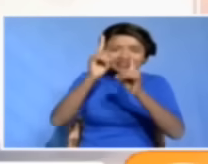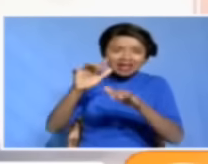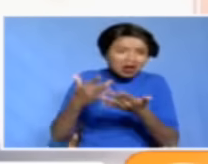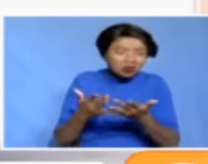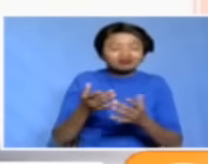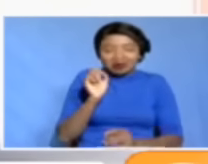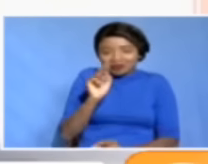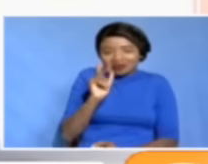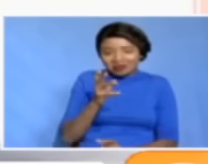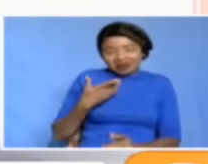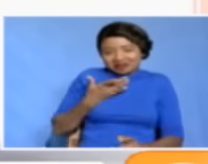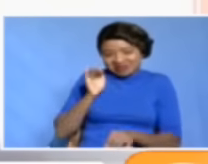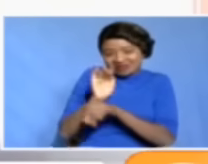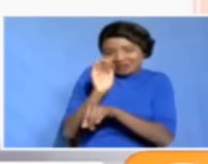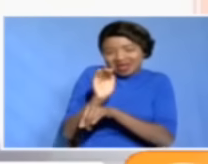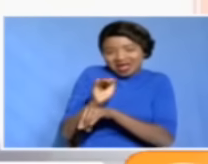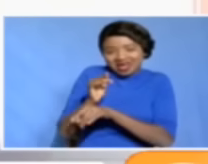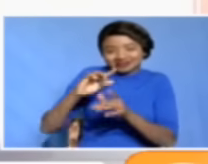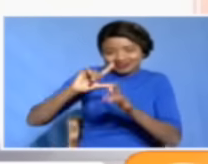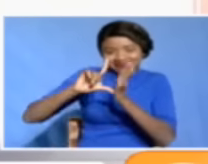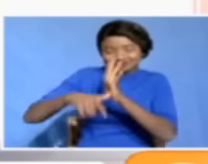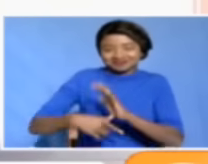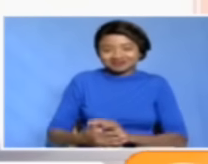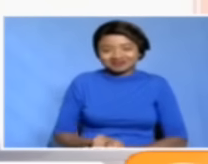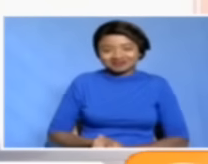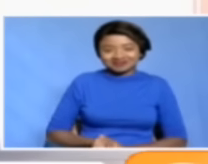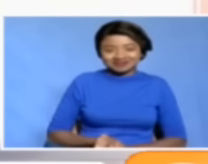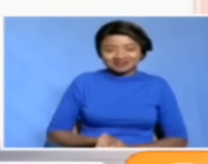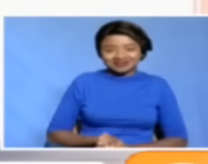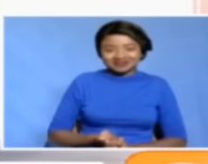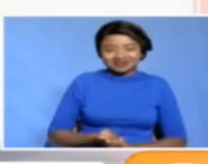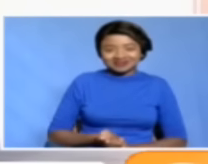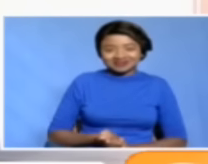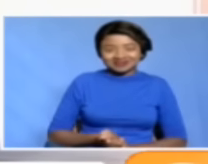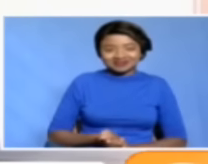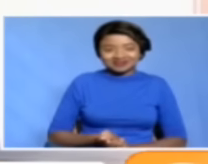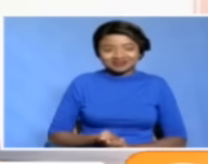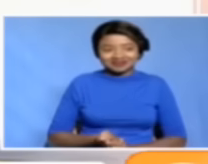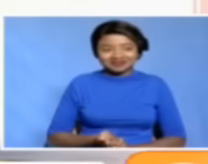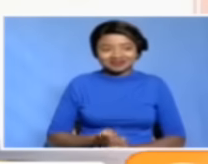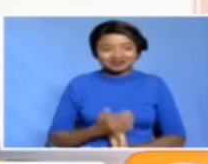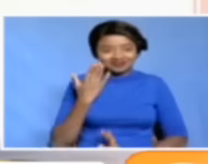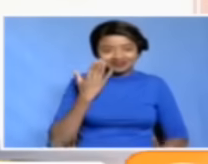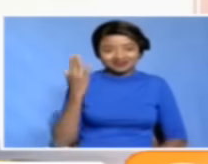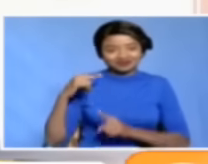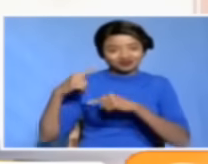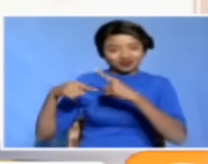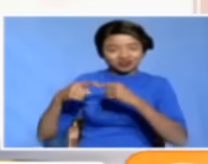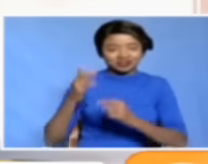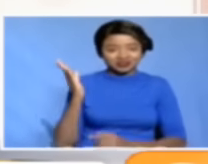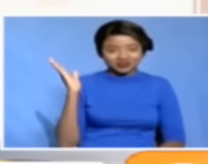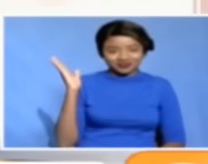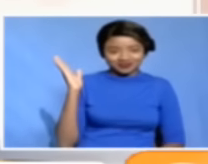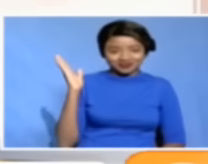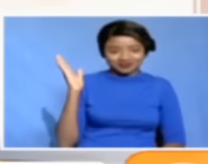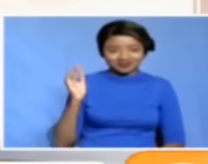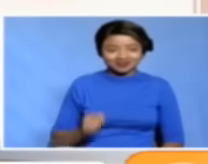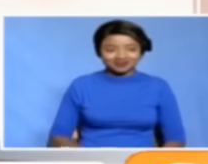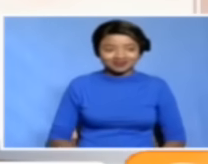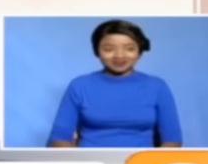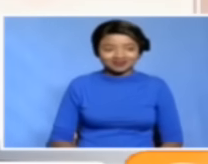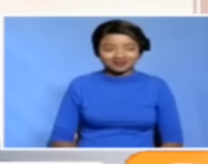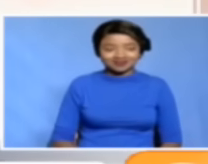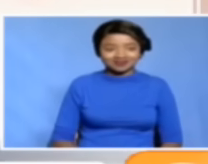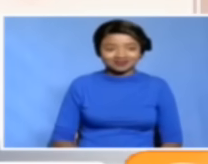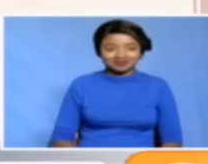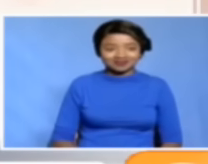I'll come to that. There are some who talk about those teams, Jubilee MPs included. Ben Kisembe, surely the Jubilee Party top brass needs to uncover